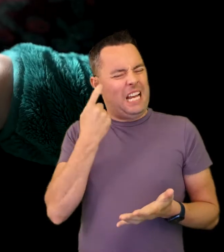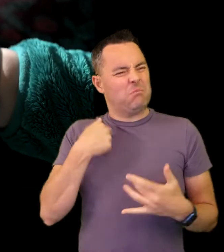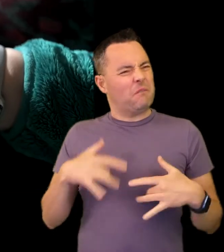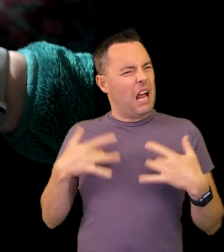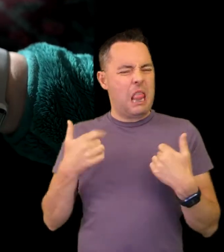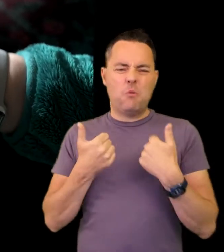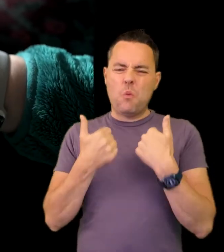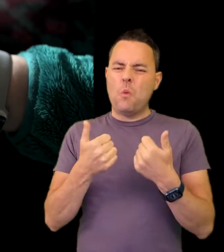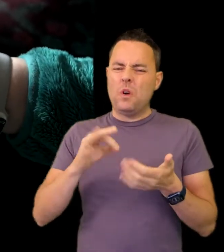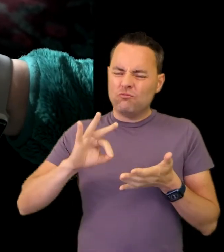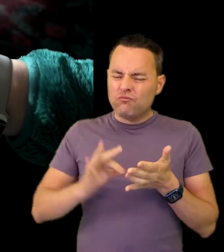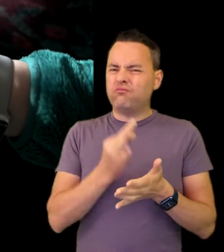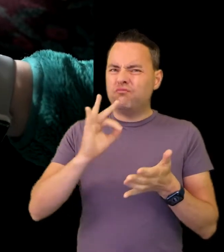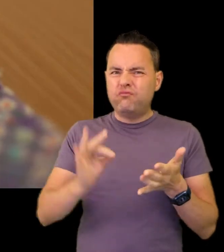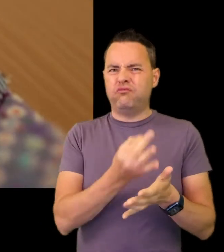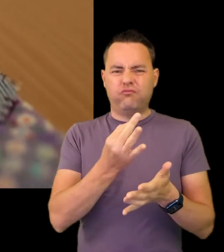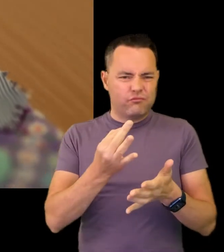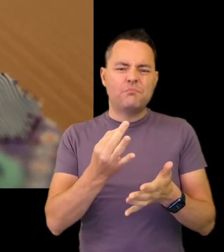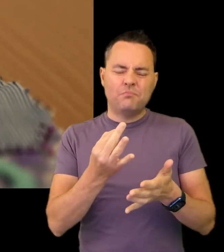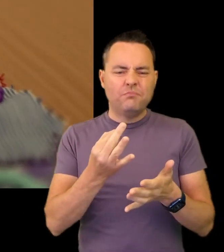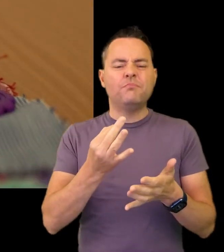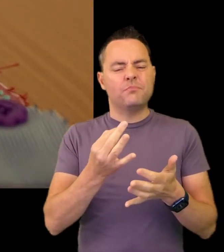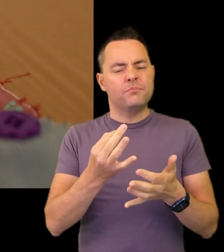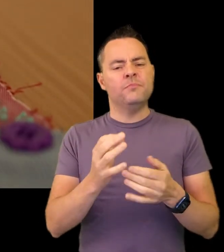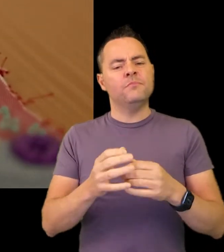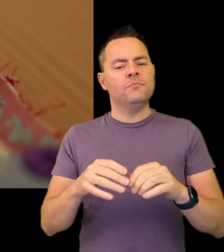enthusiast. I like to think I'm good at embroidery.